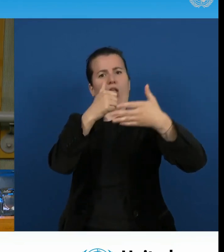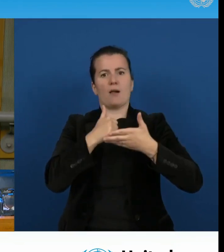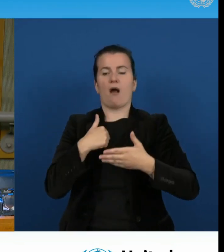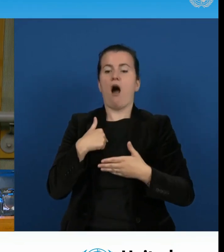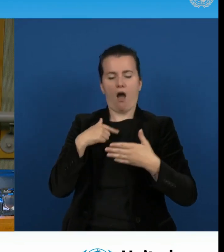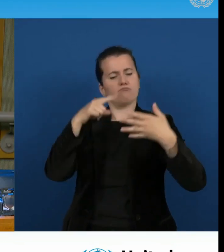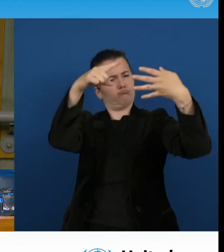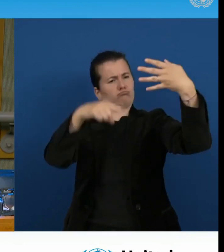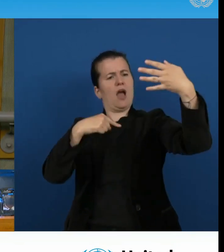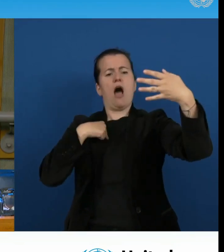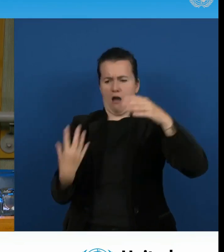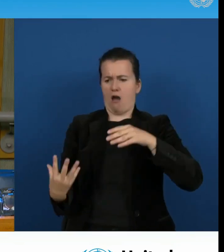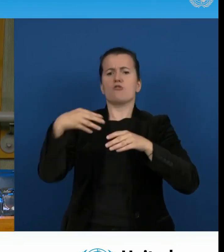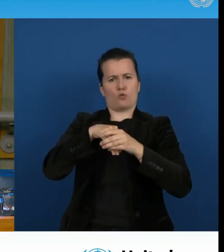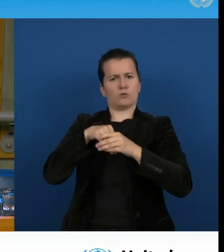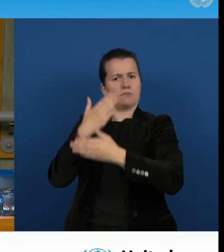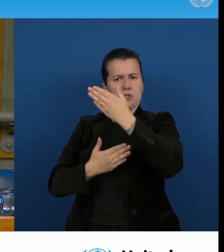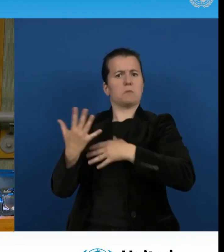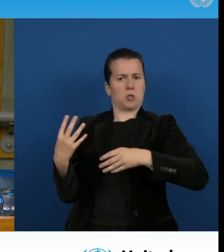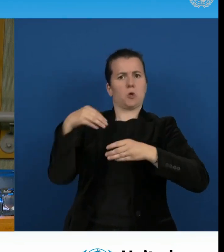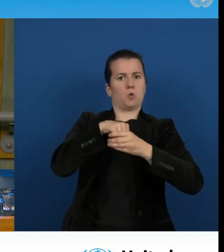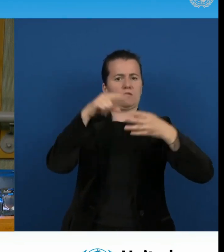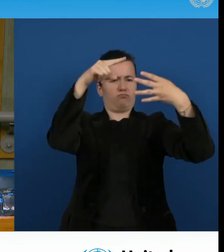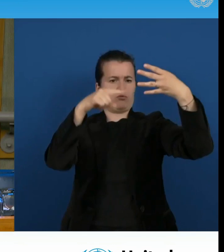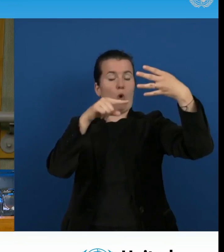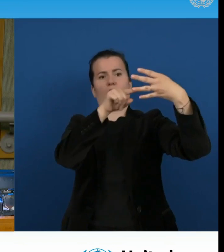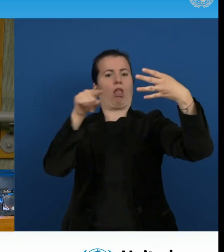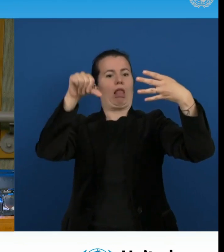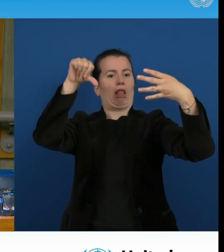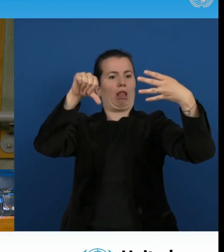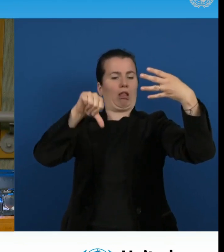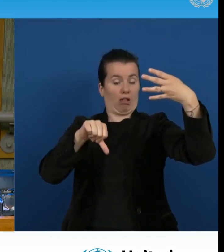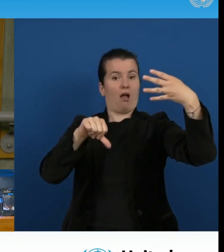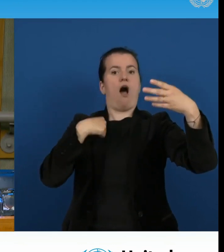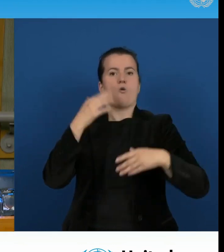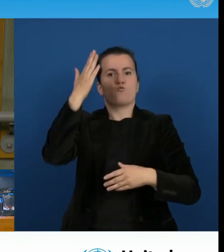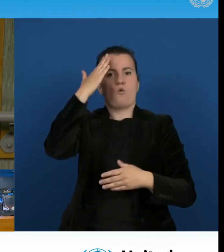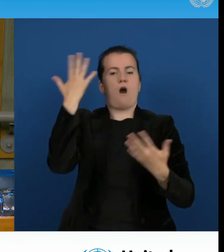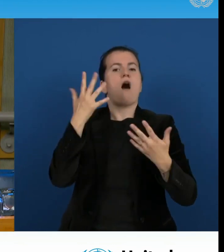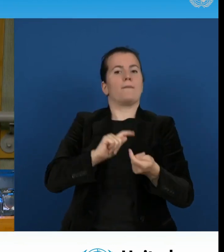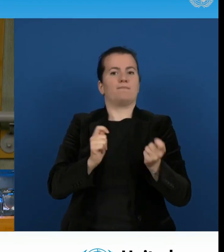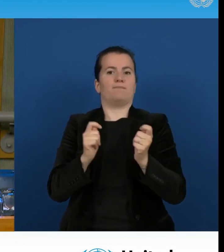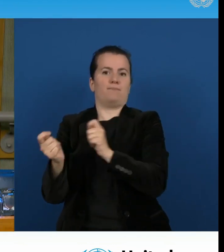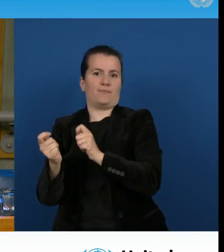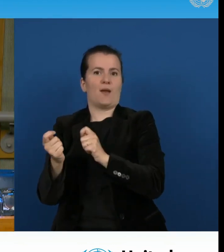inclusion of persons with disabilities. Some of the latest topics and practices that have been